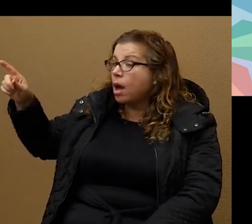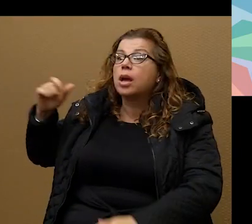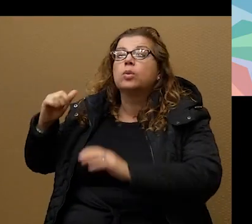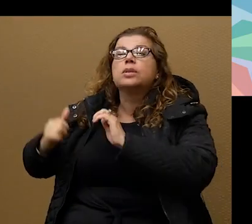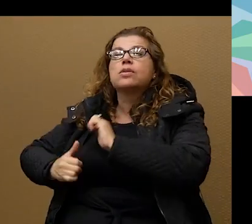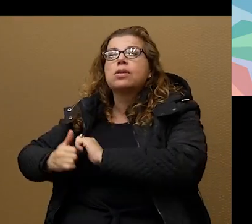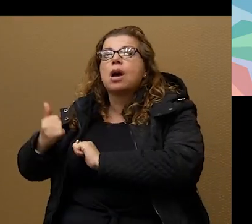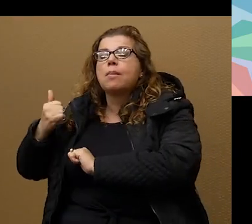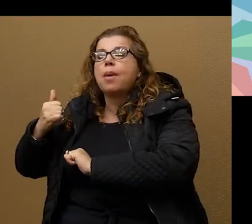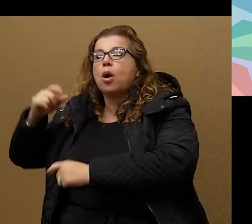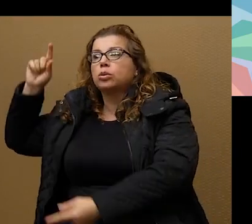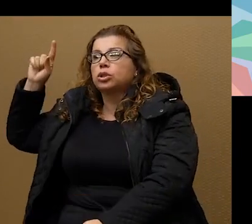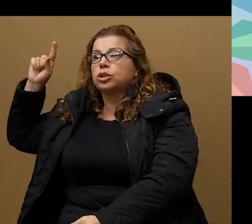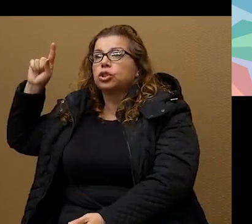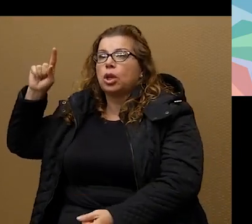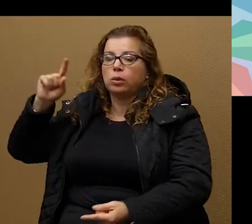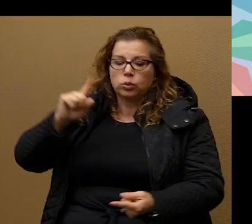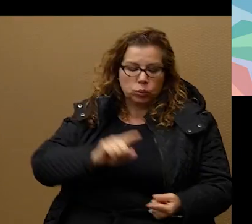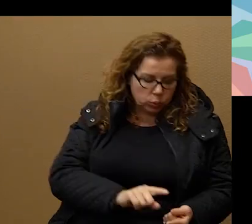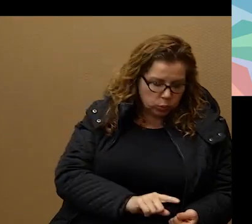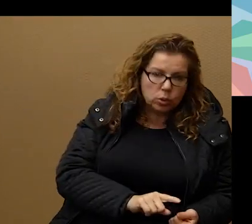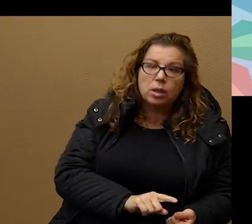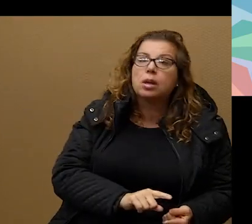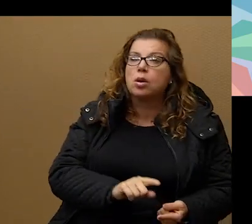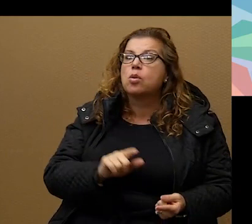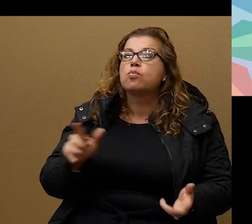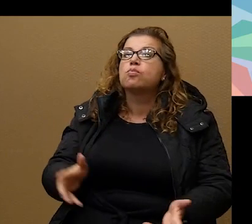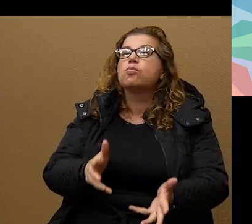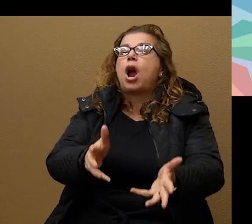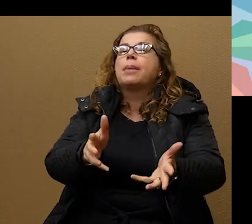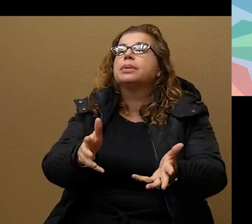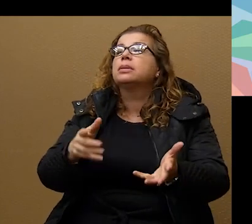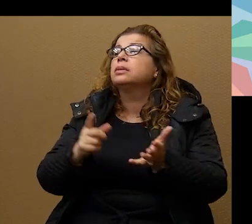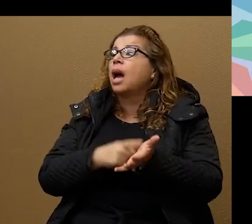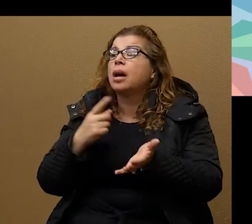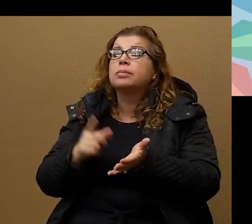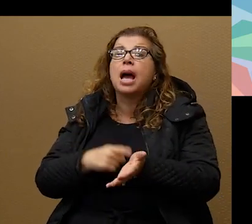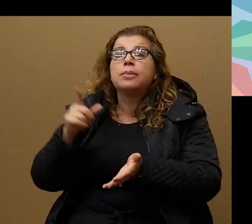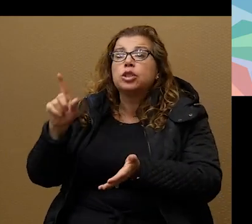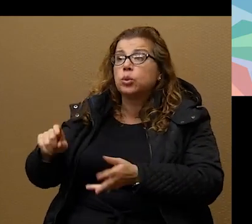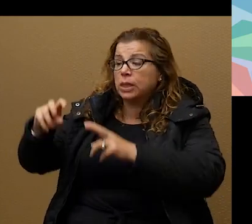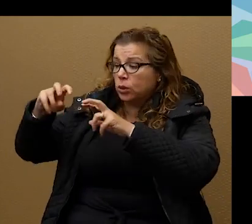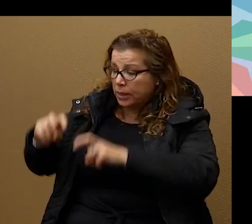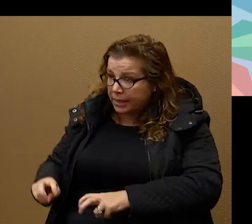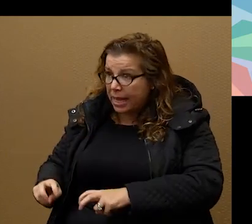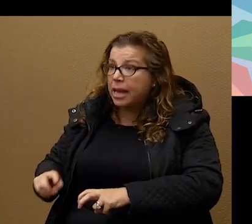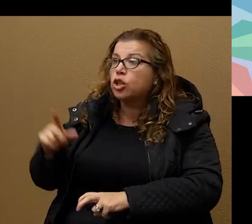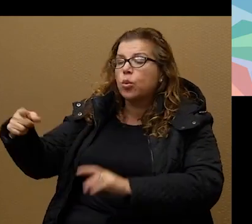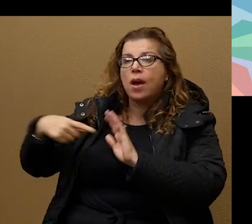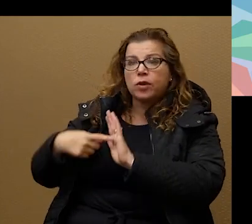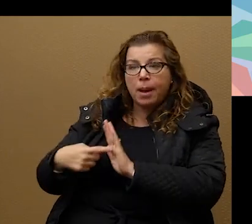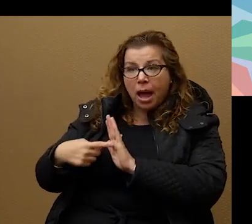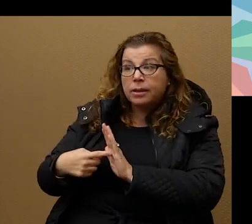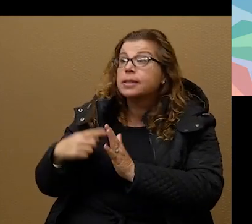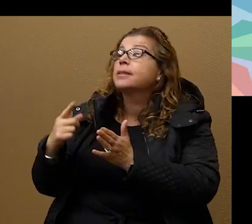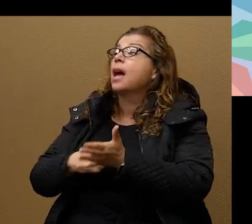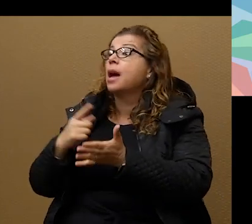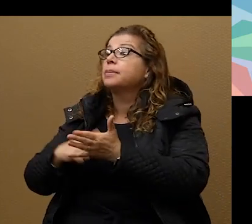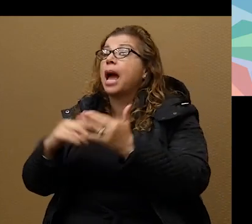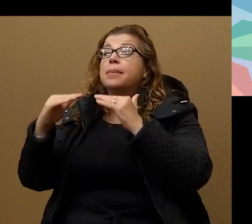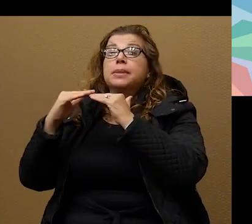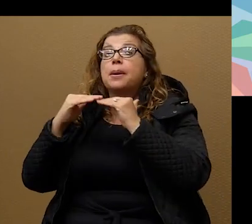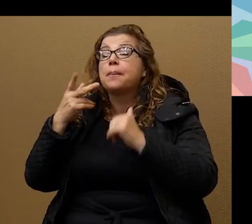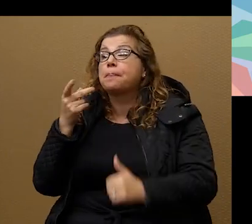least prompts. Sometimes the child might just need you to sit next to them and model it. Sometimes it could be a peer model doing